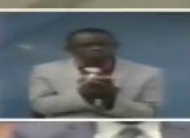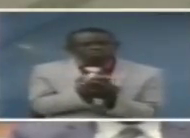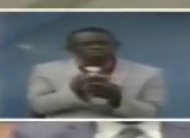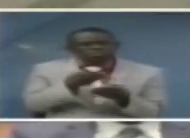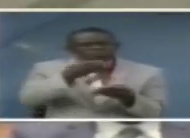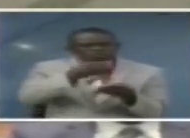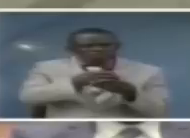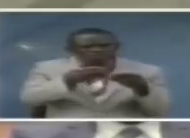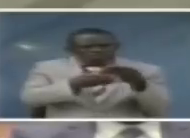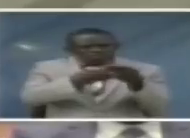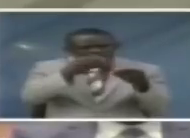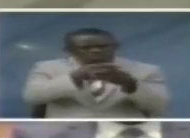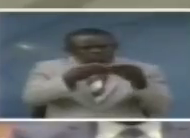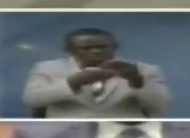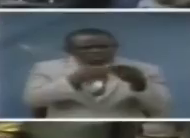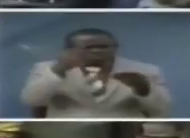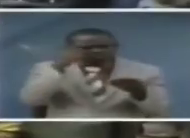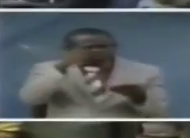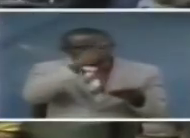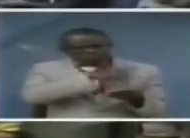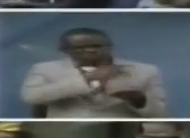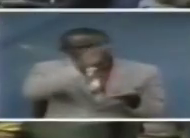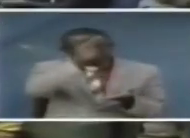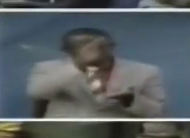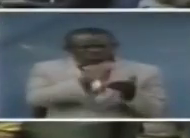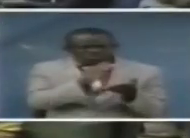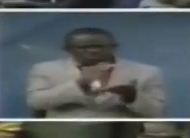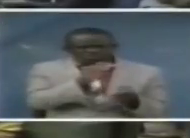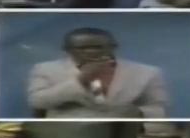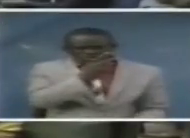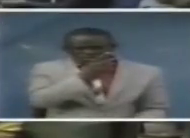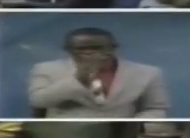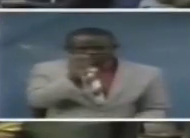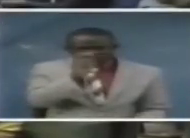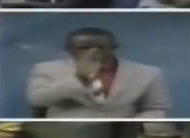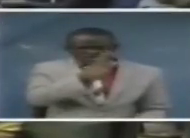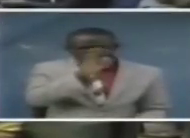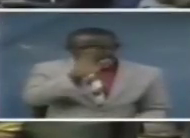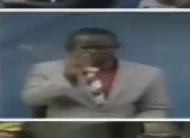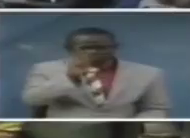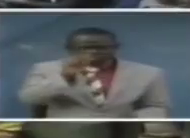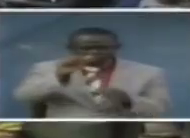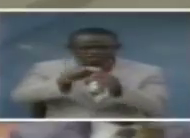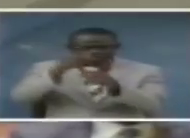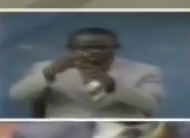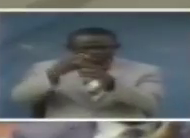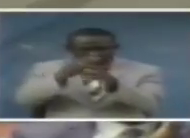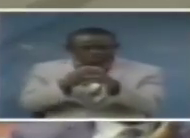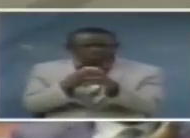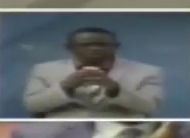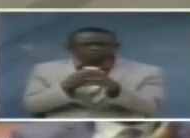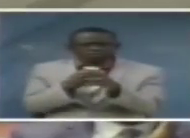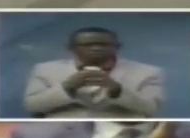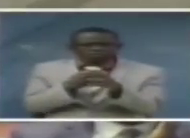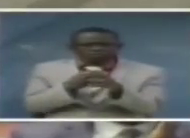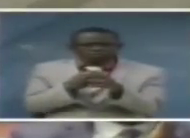the allowable deduction for contributions to approved pension funds of